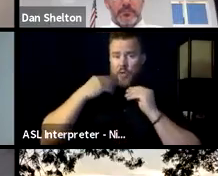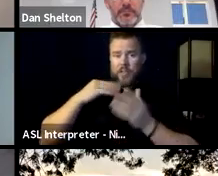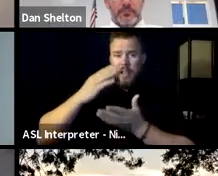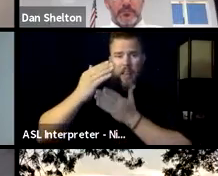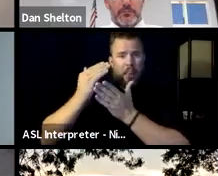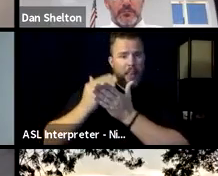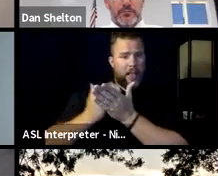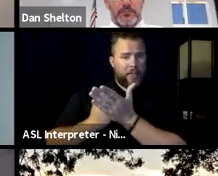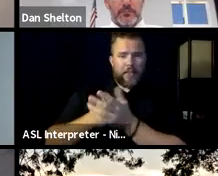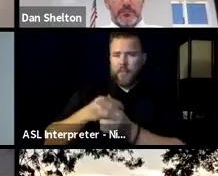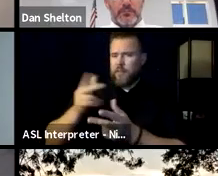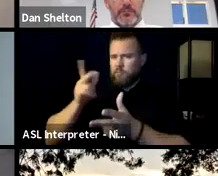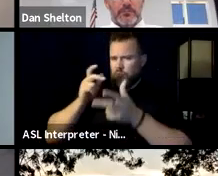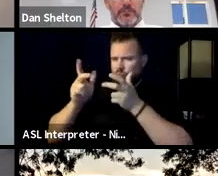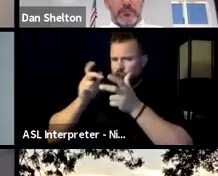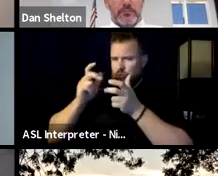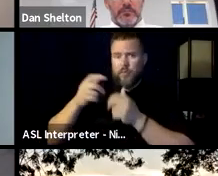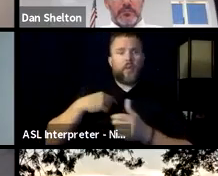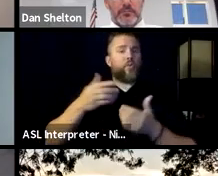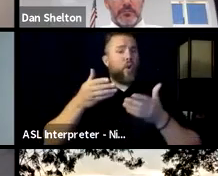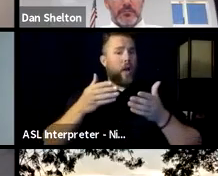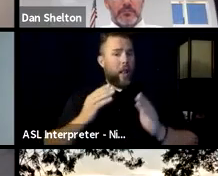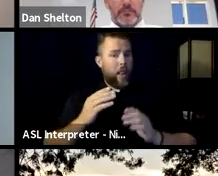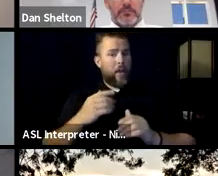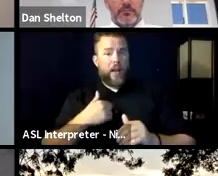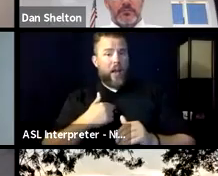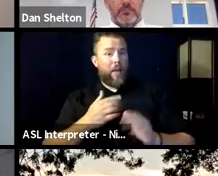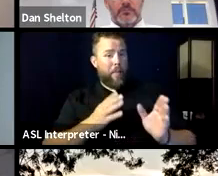ask questions. I'm prepared to do that virtually